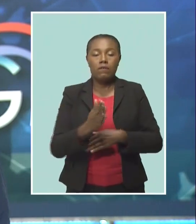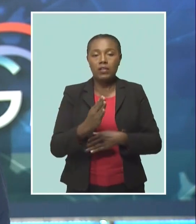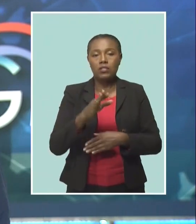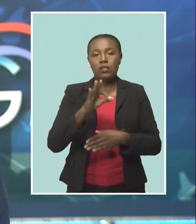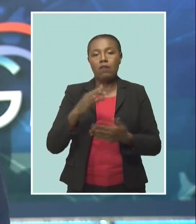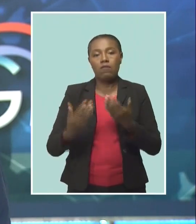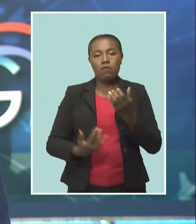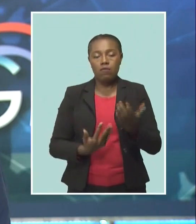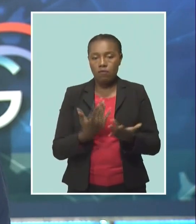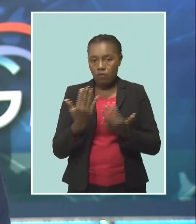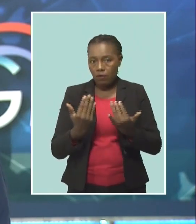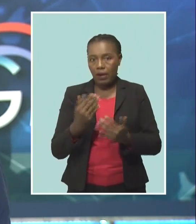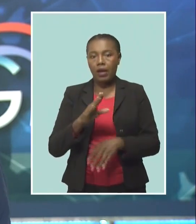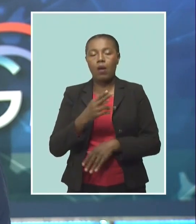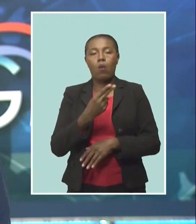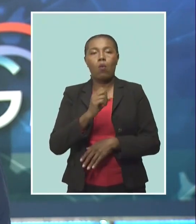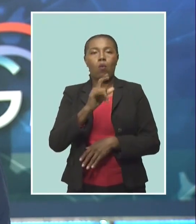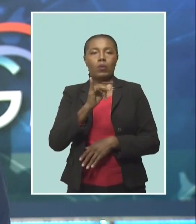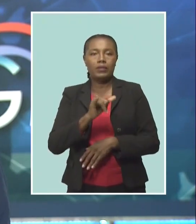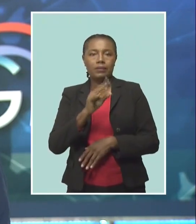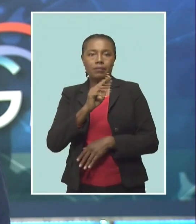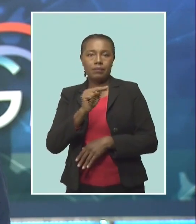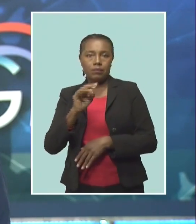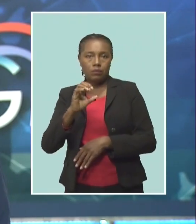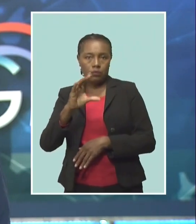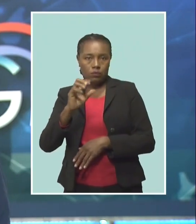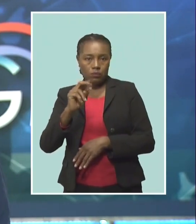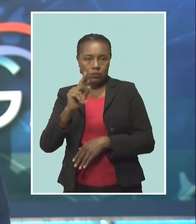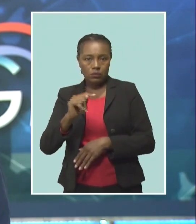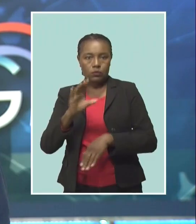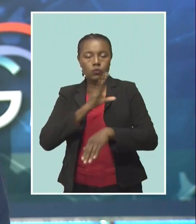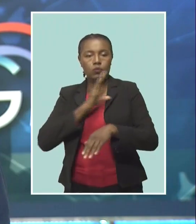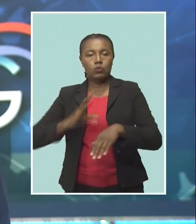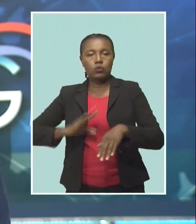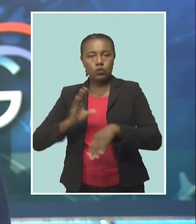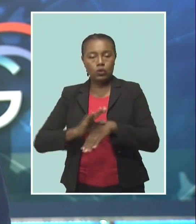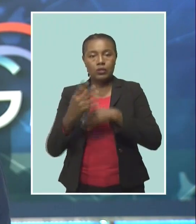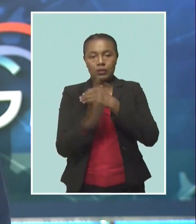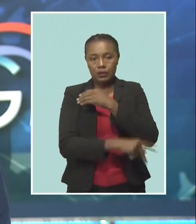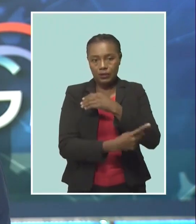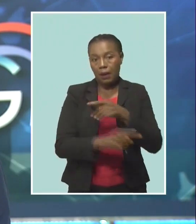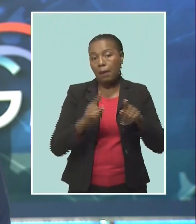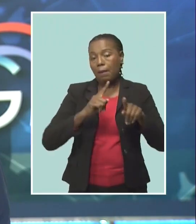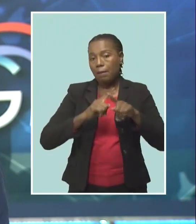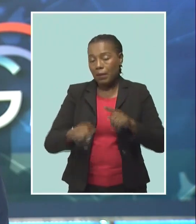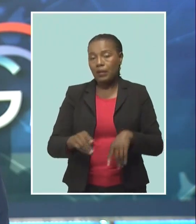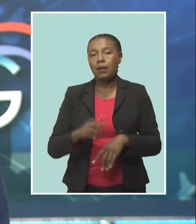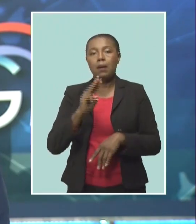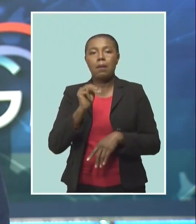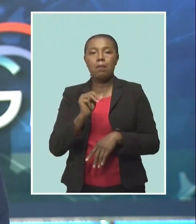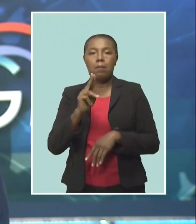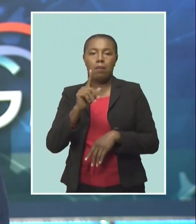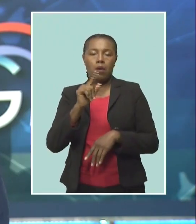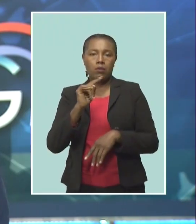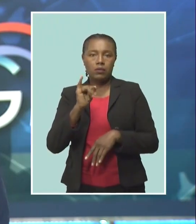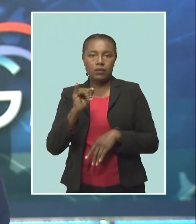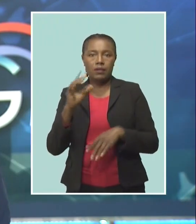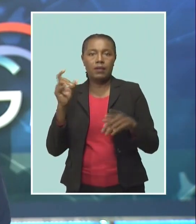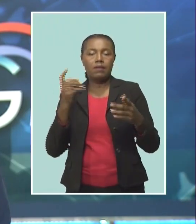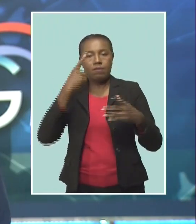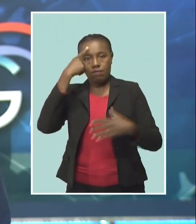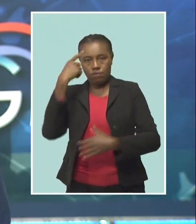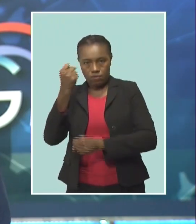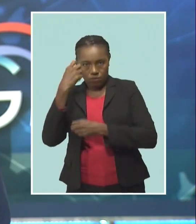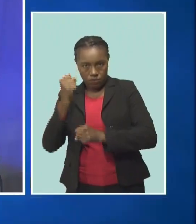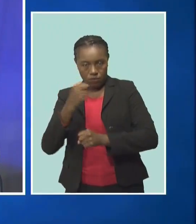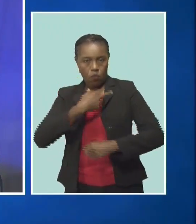Thomas. Meanwhile, a multi-faith ceremony will herald the official start of St. Thomas activities for Gatherin.